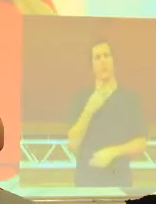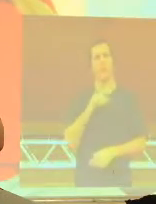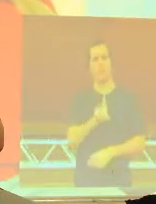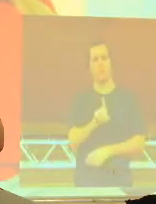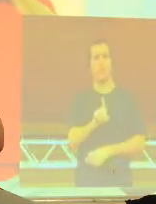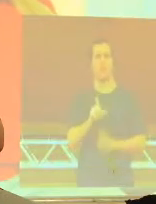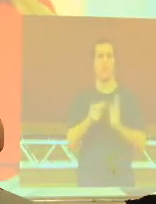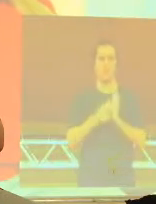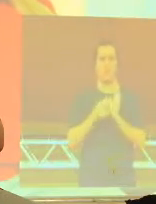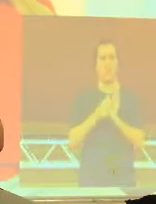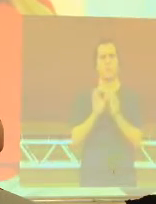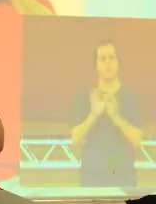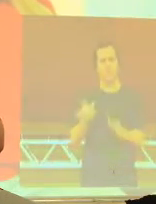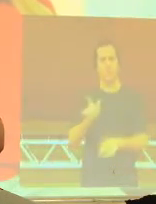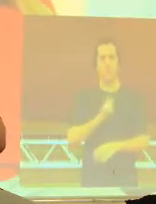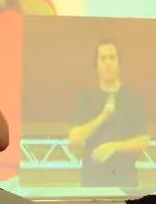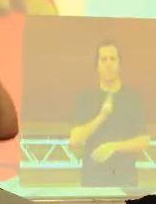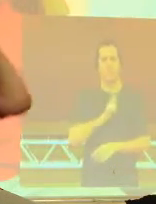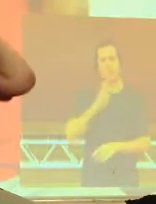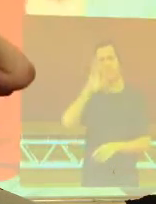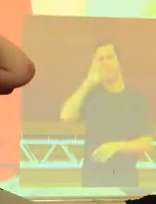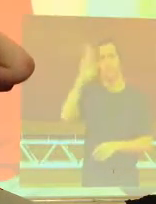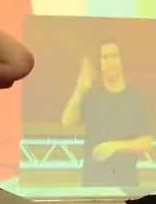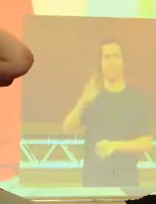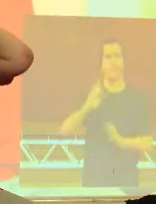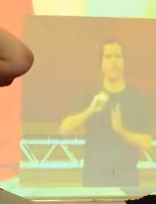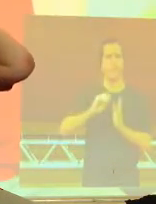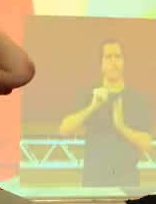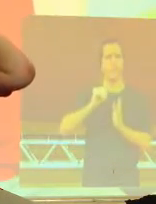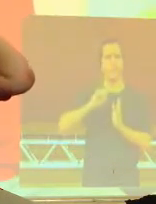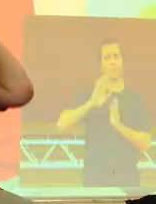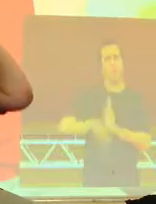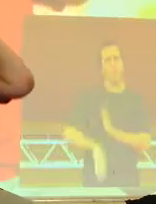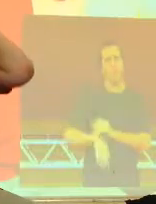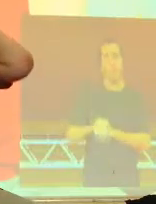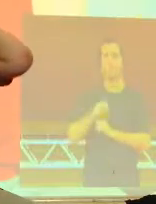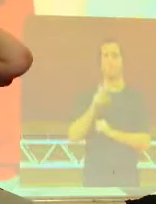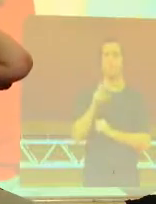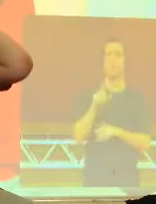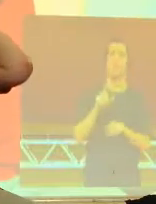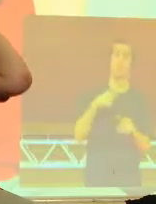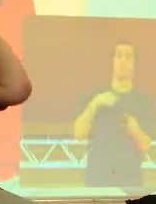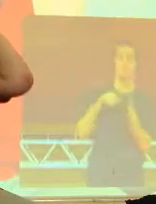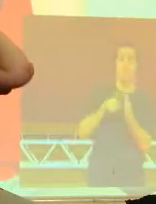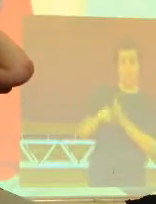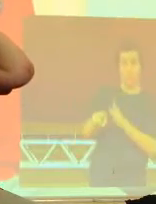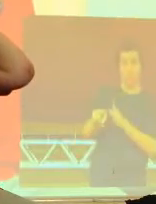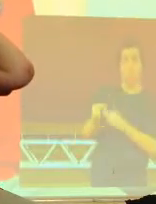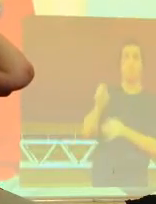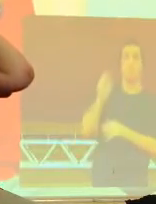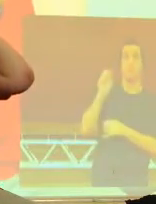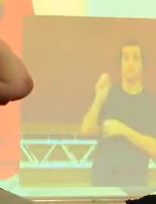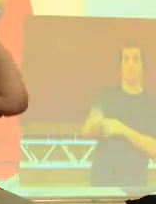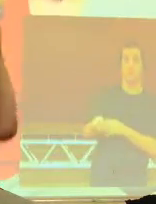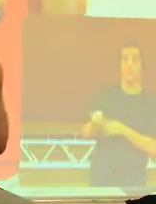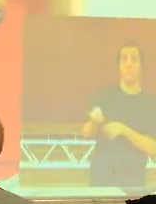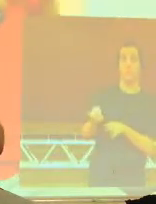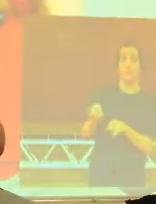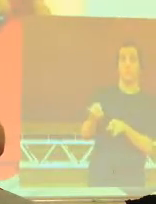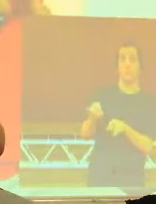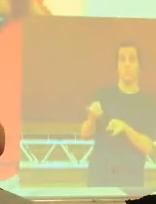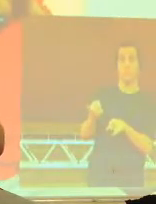So my question is, as if you were a dummy programmer, how can you... Sorry, as if I were a dummy programmer?